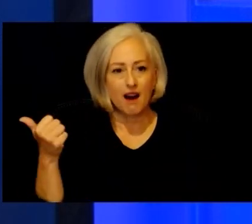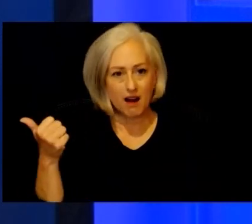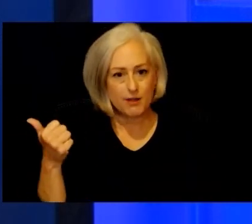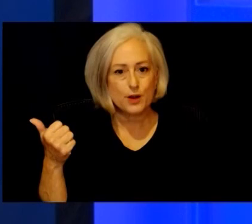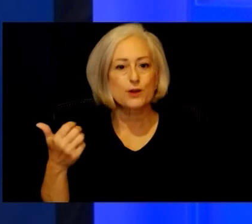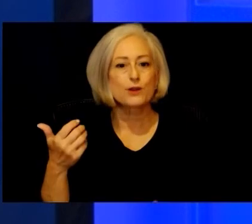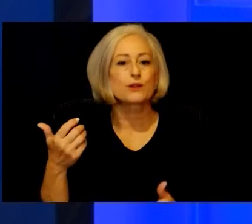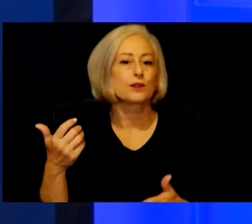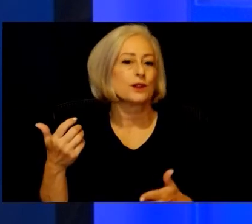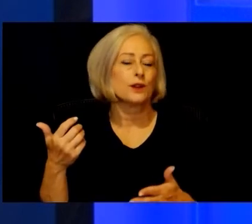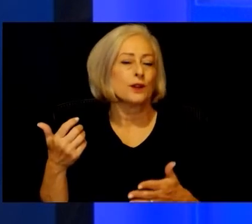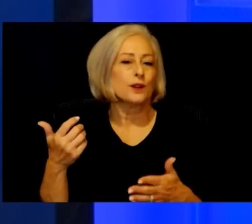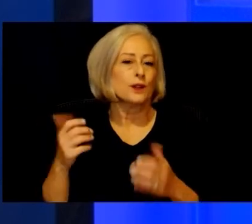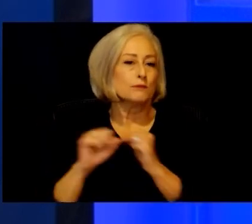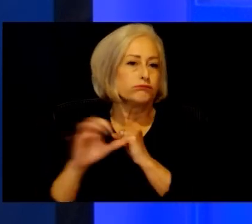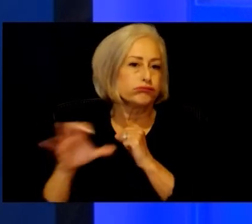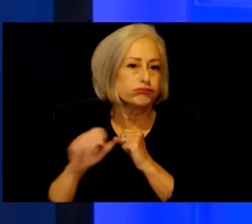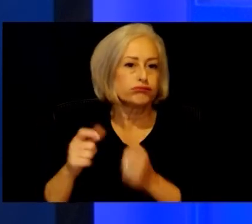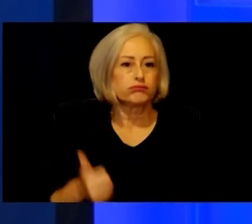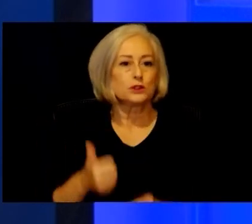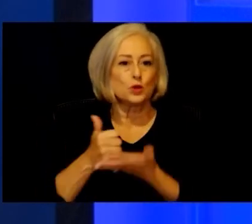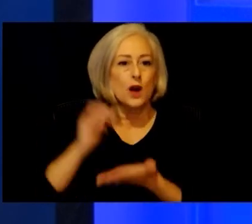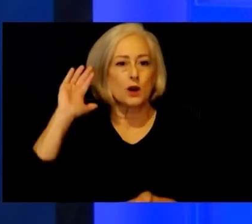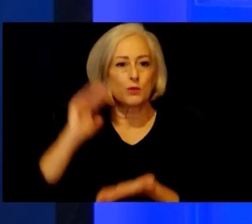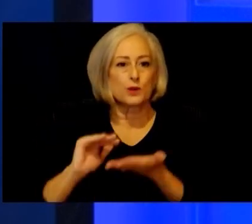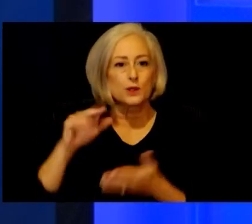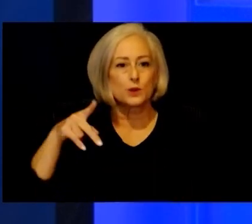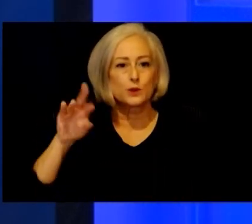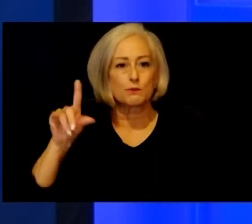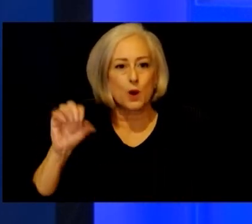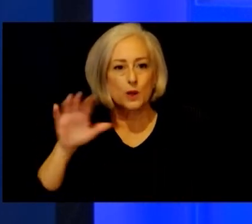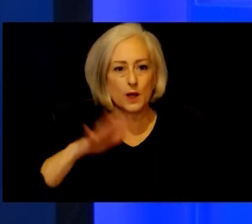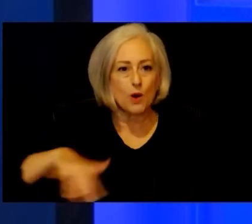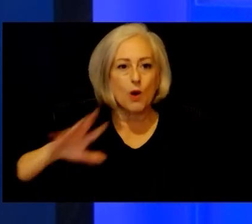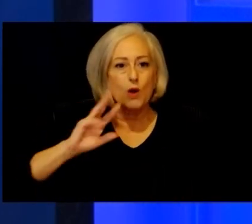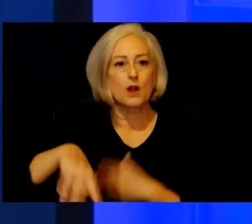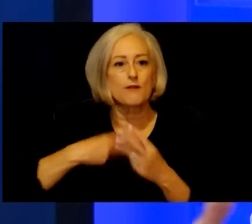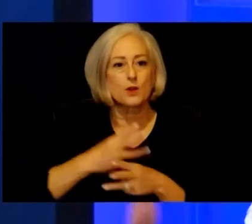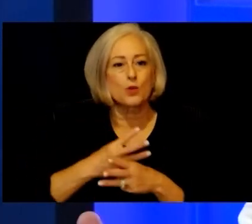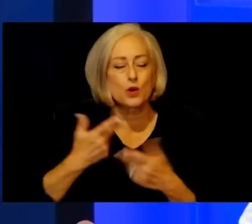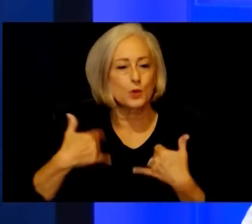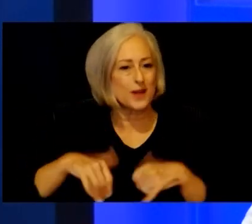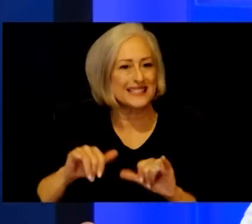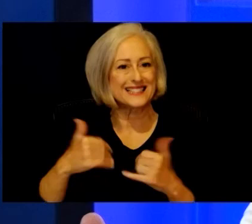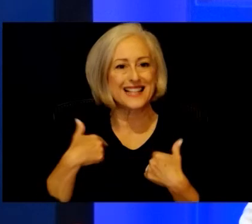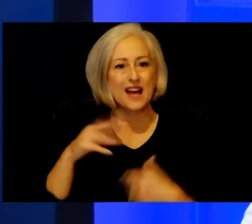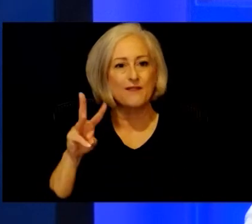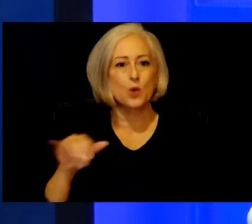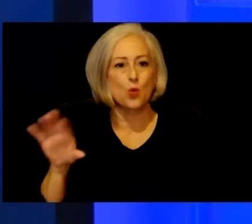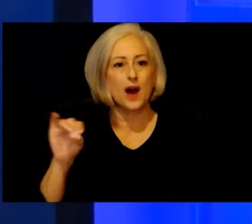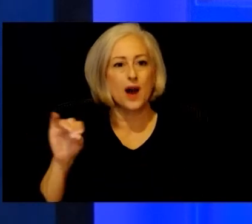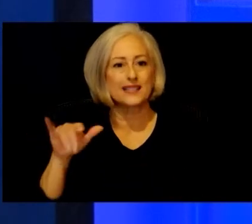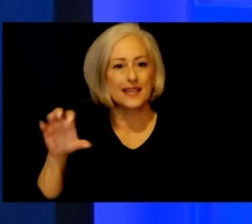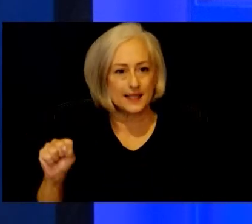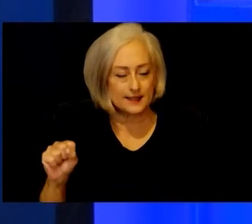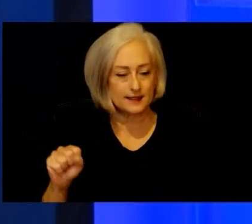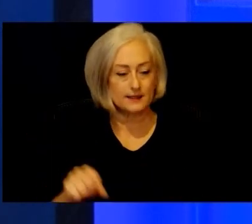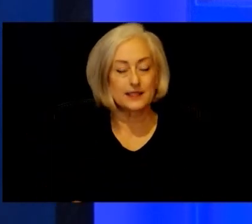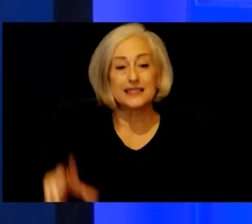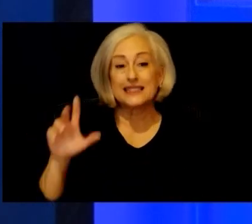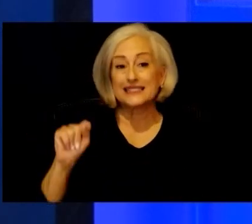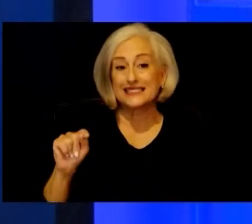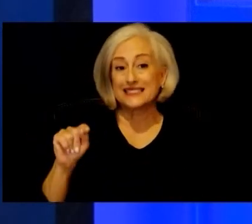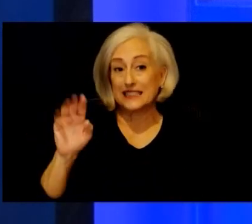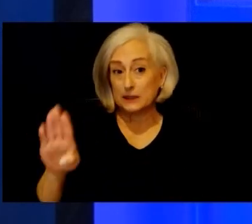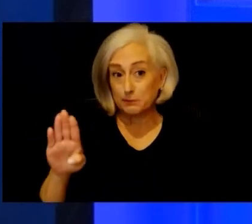reduce polio around the world, where there are still some wild cases. We know TB efforts have been